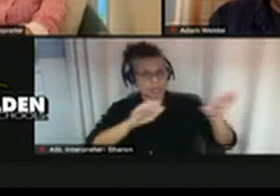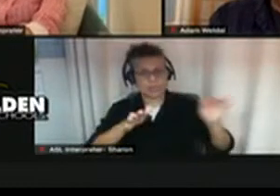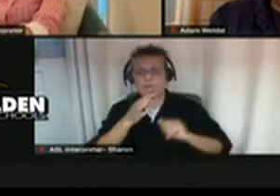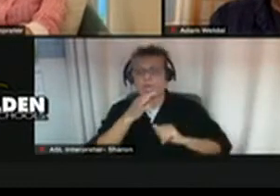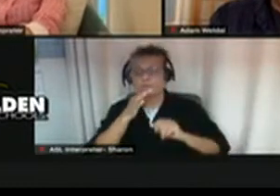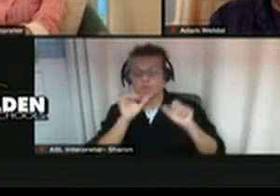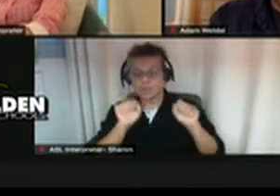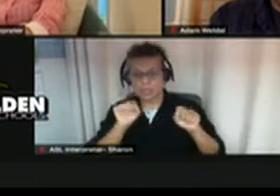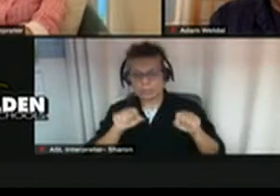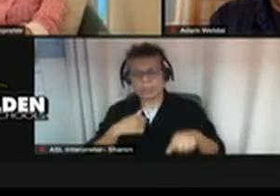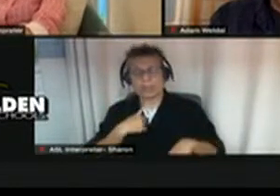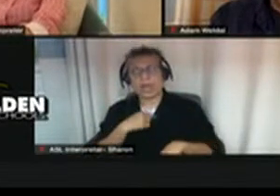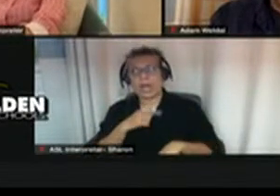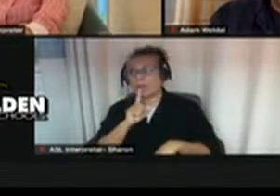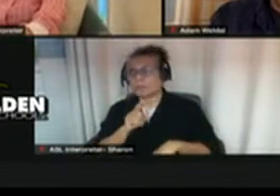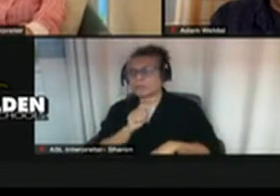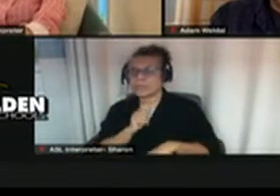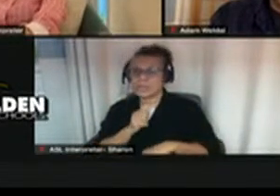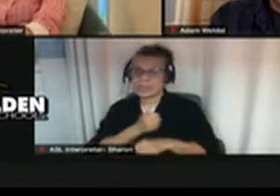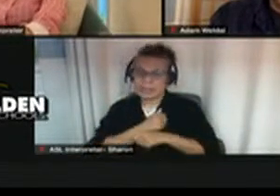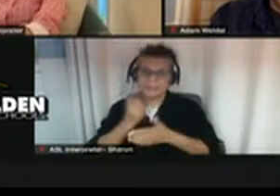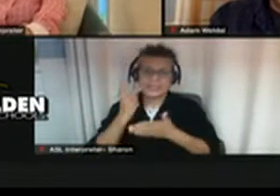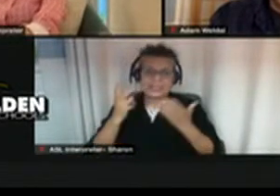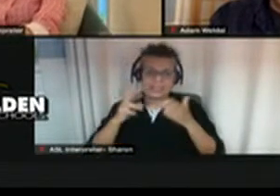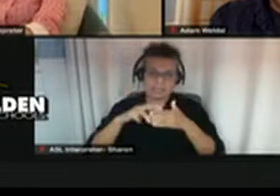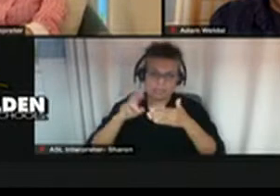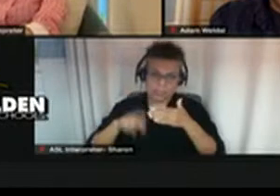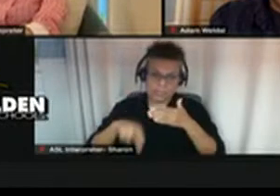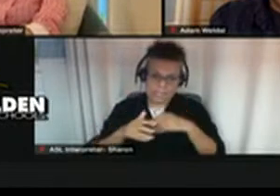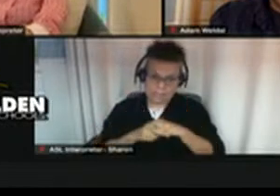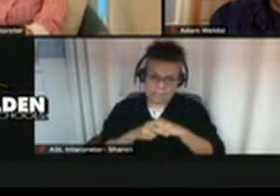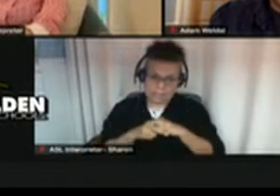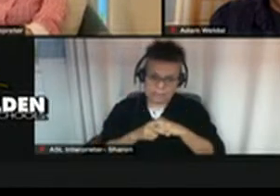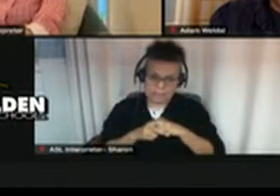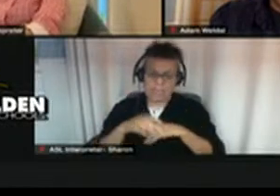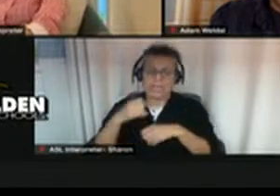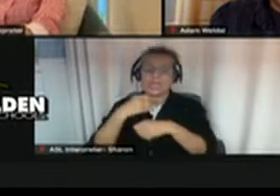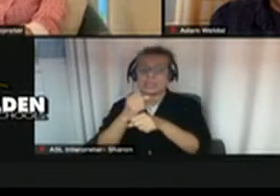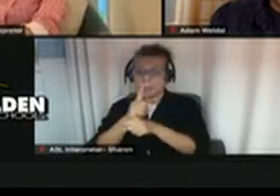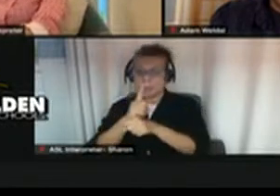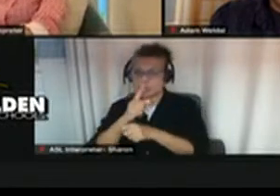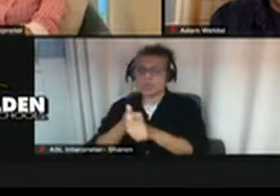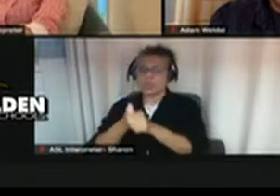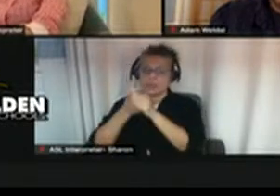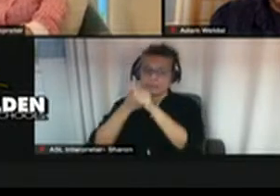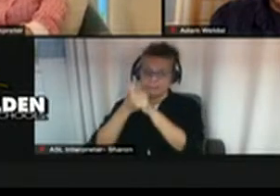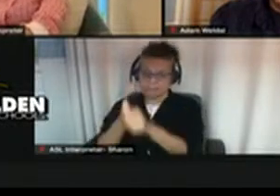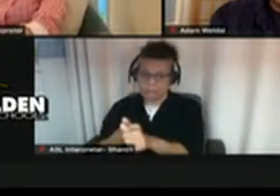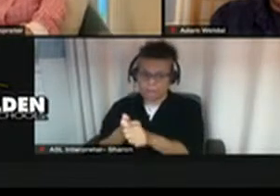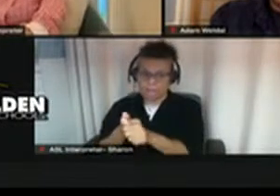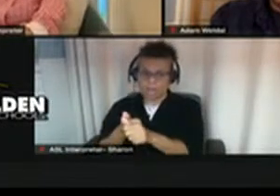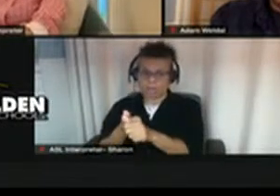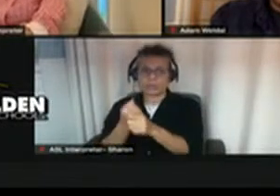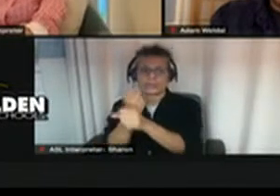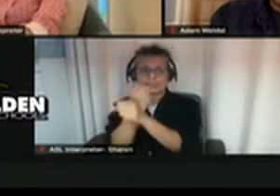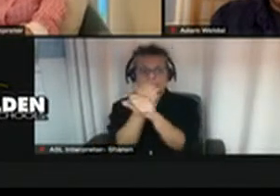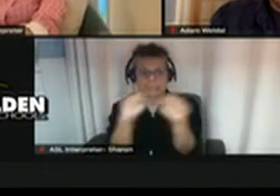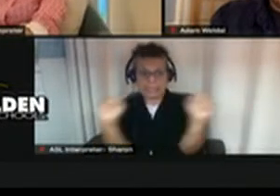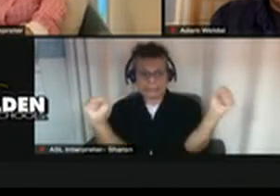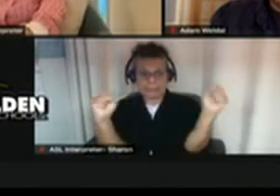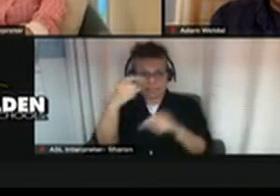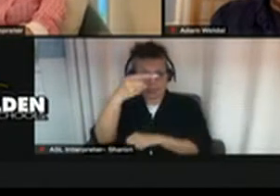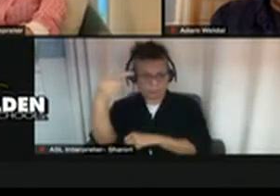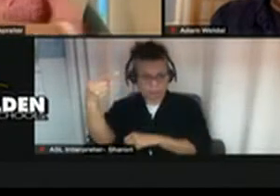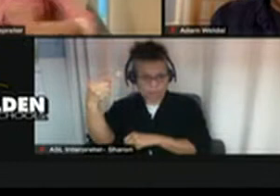I would love to see what would be the outcome, making sure that we follow the procedures about safety and